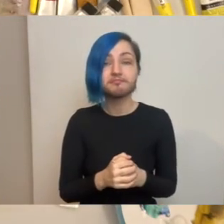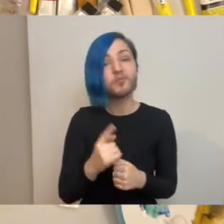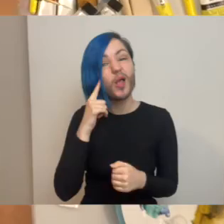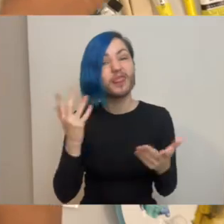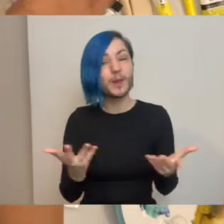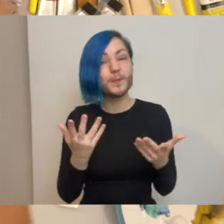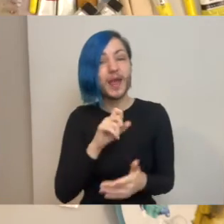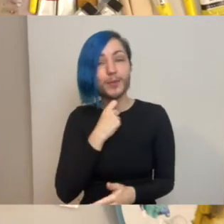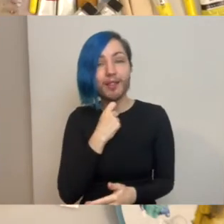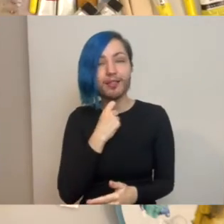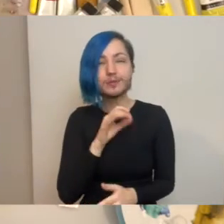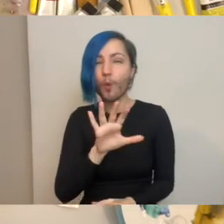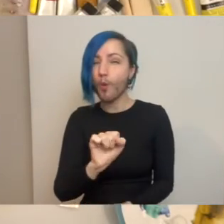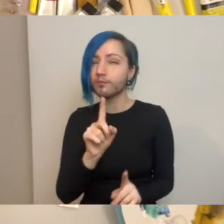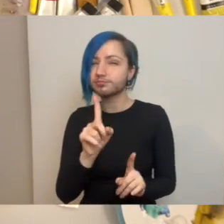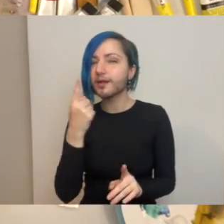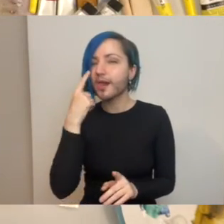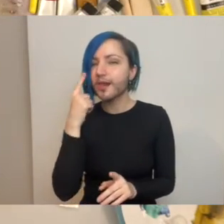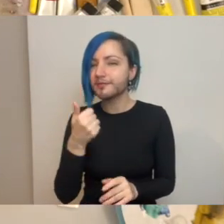And, you know,